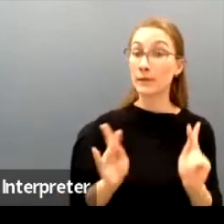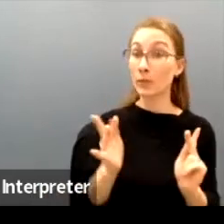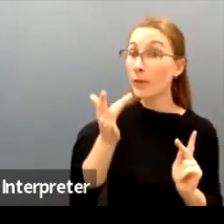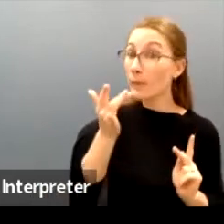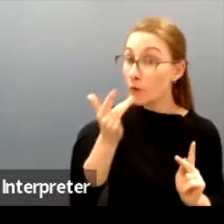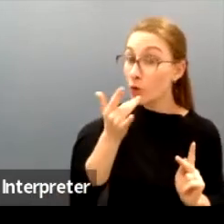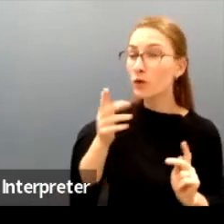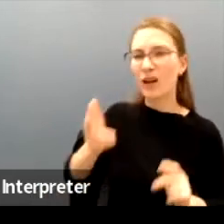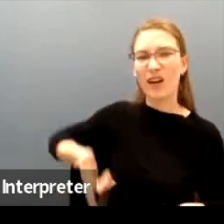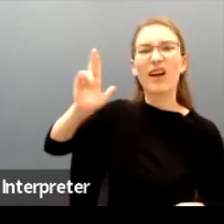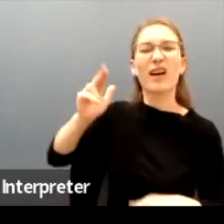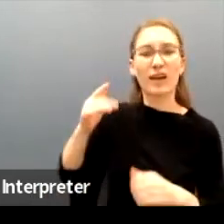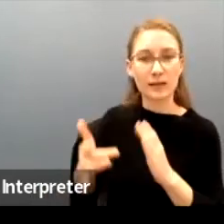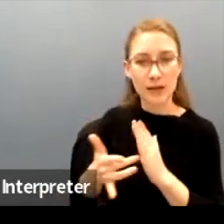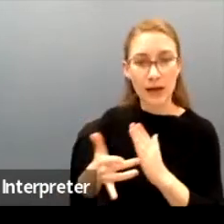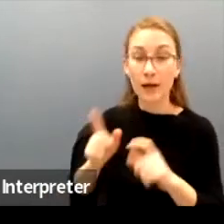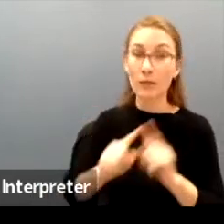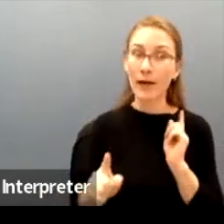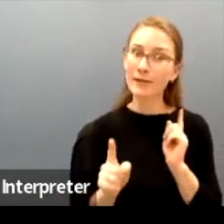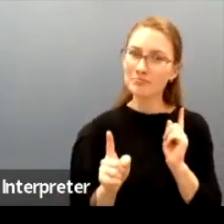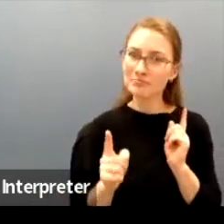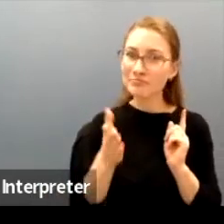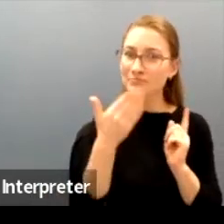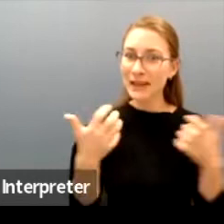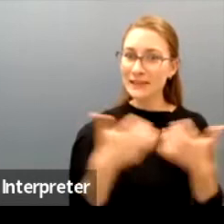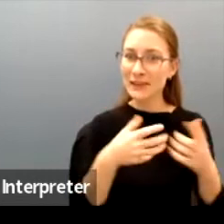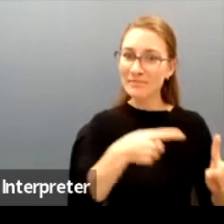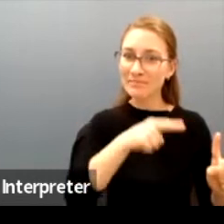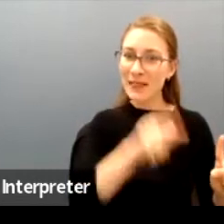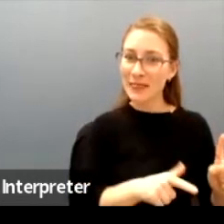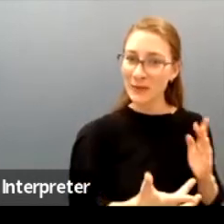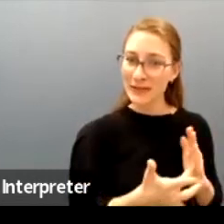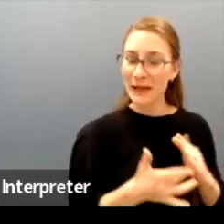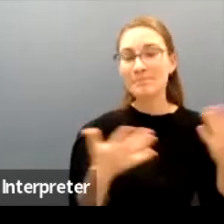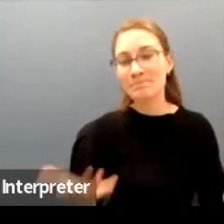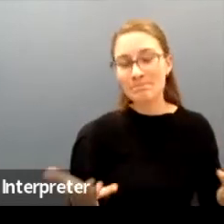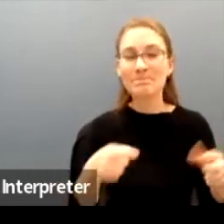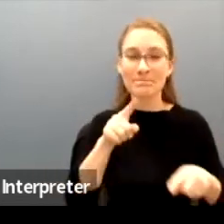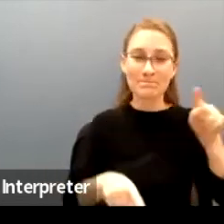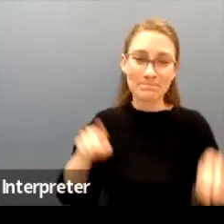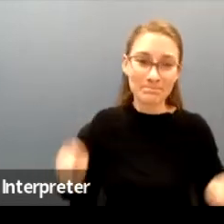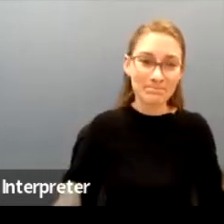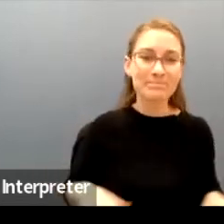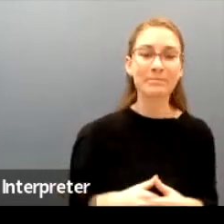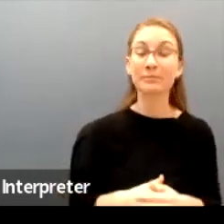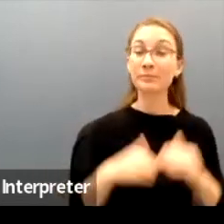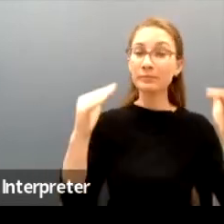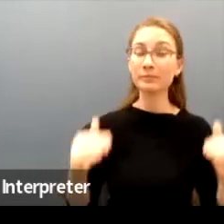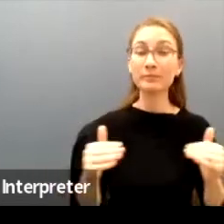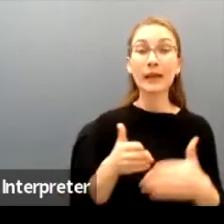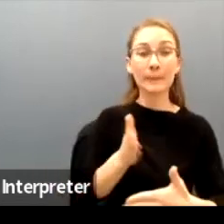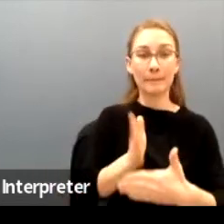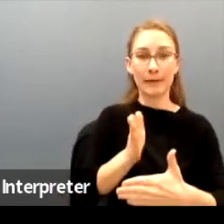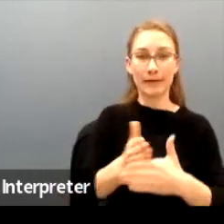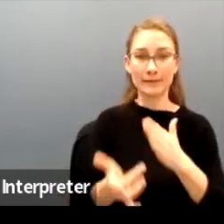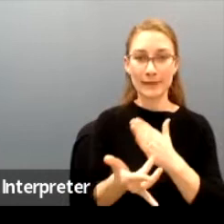preference. There's also an option called a mid-tech option, which is exactly how it sounds. It's in the middle of low-tech, in the middle of high-tech. It's a